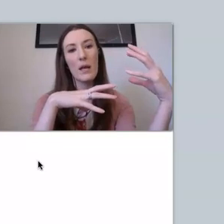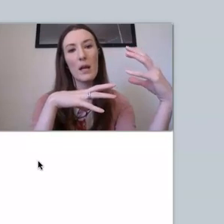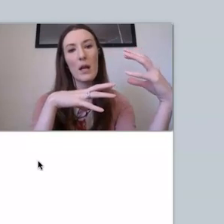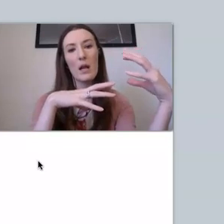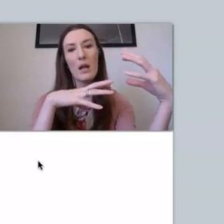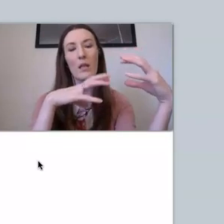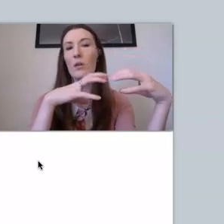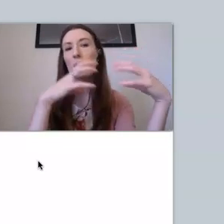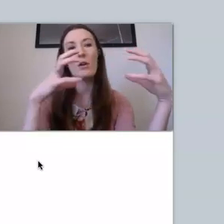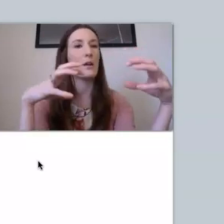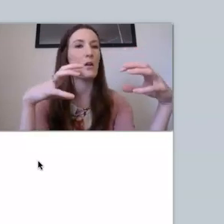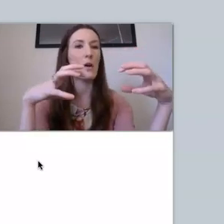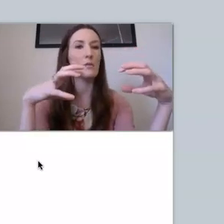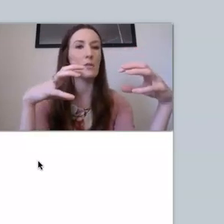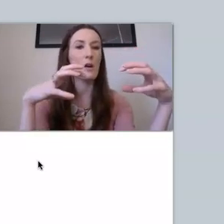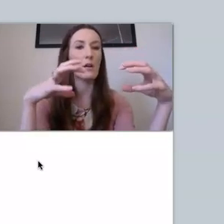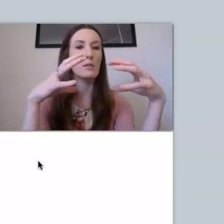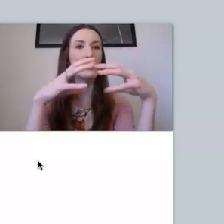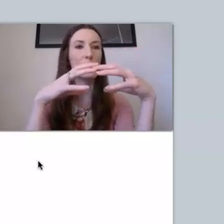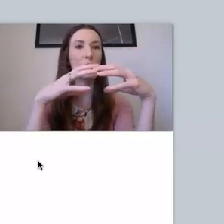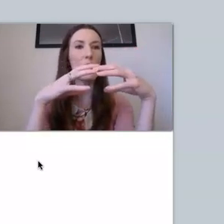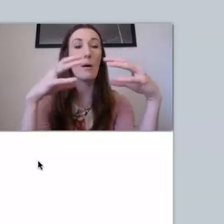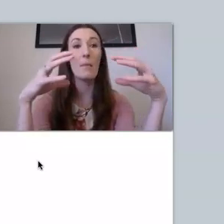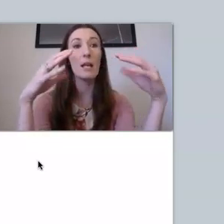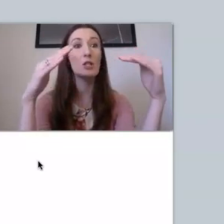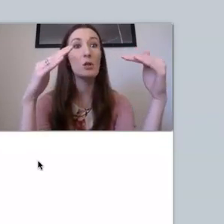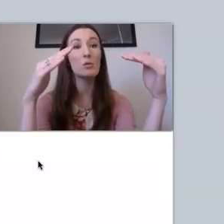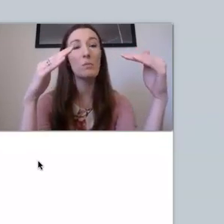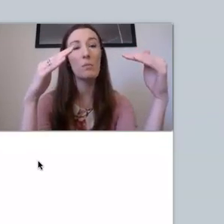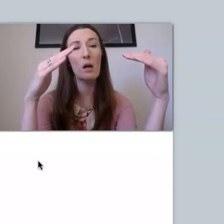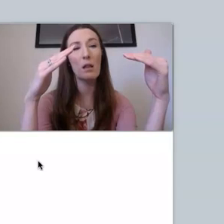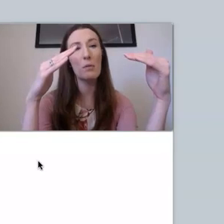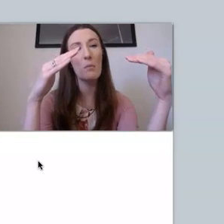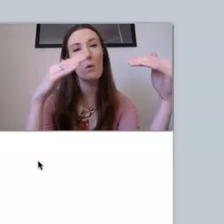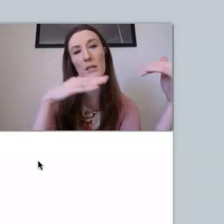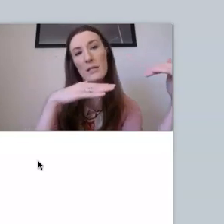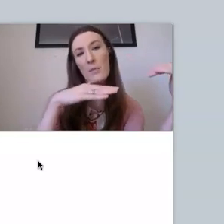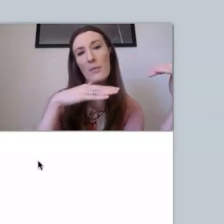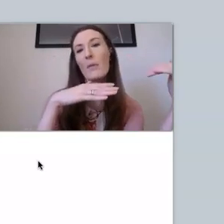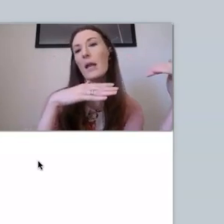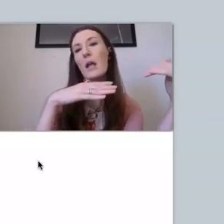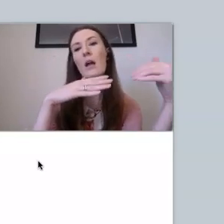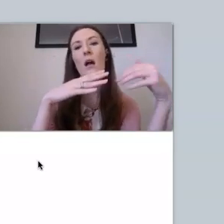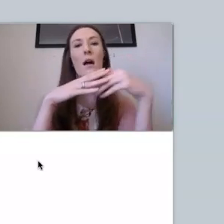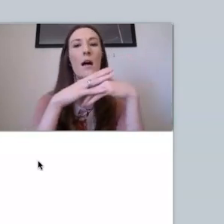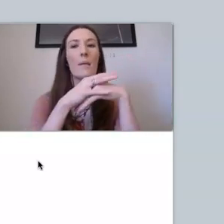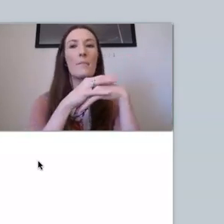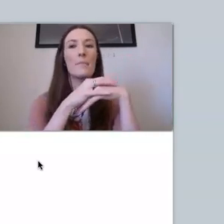is repeated, like you guys already know how to talk about money. It just goes a little bit more in depth with